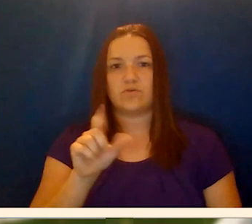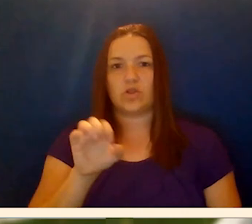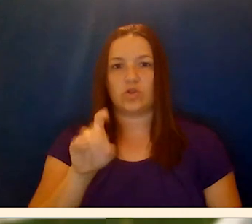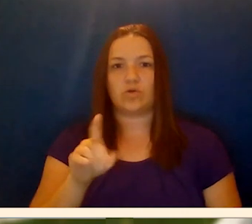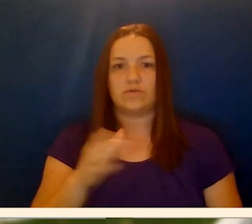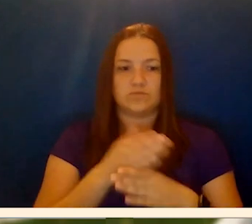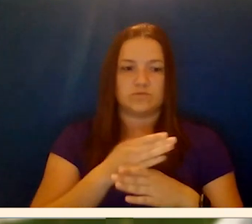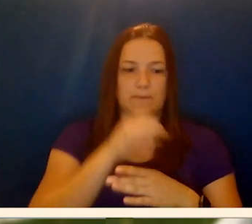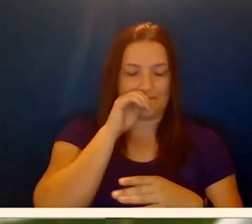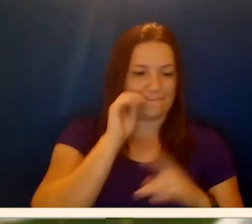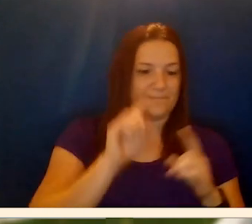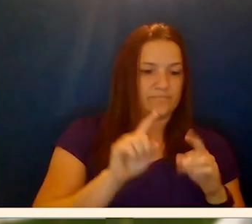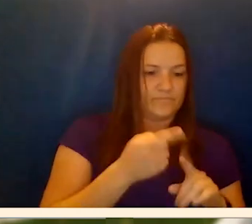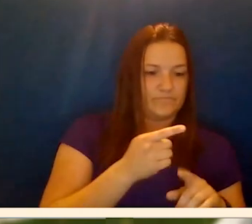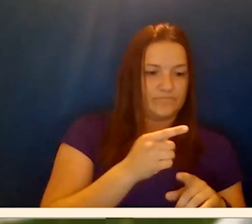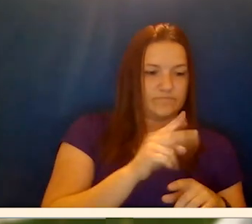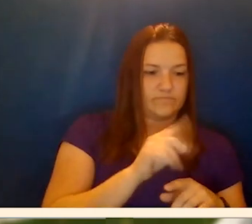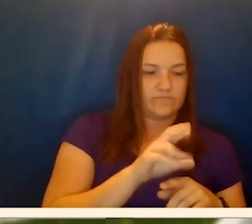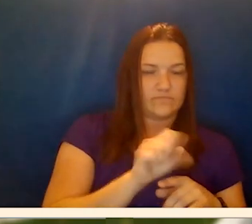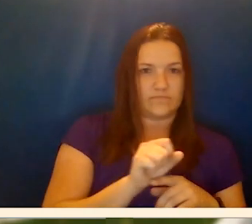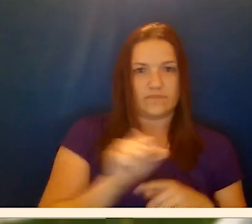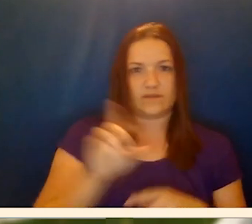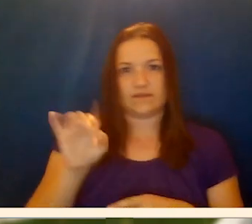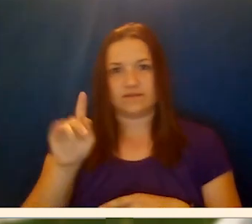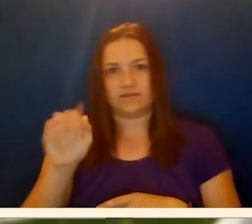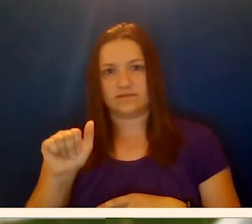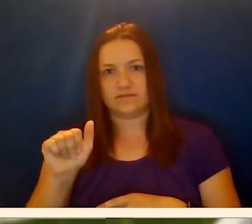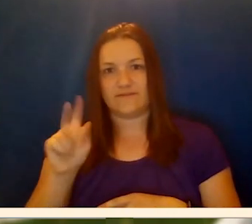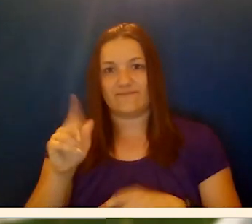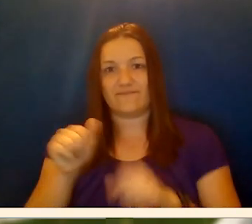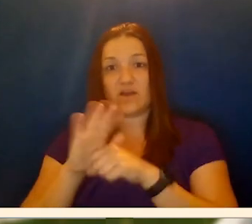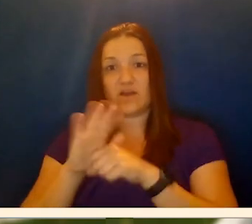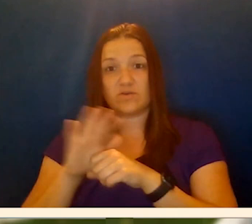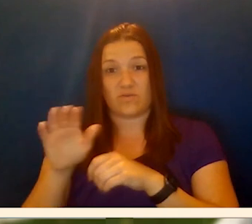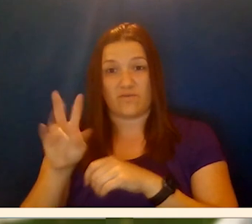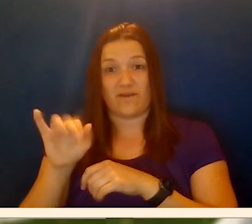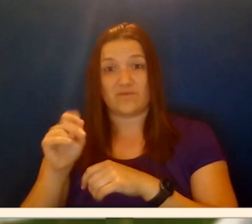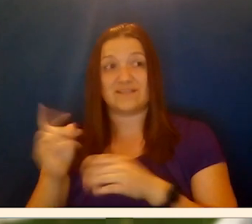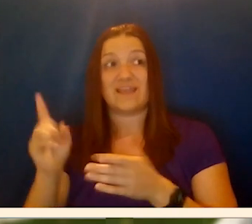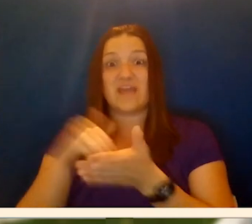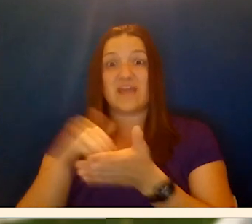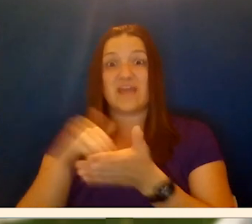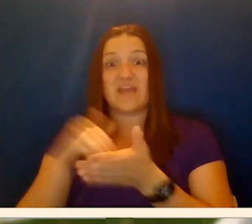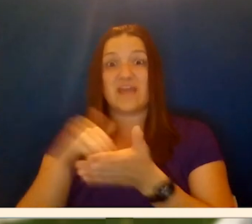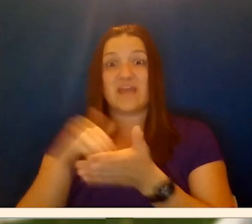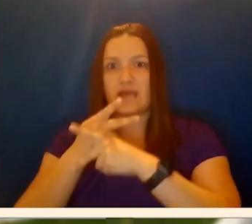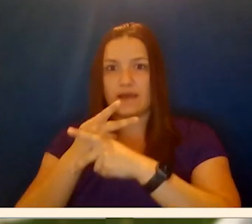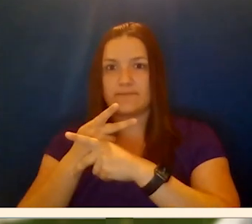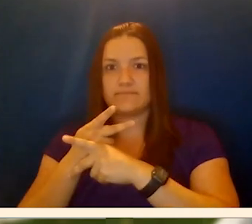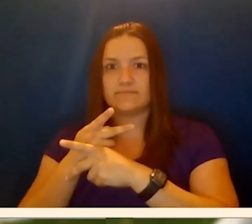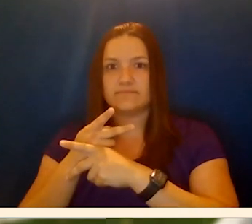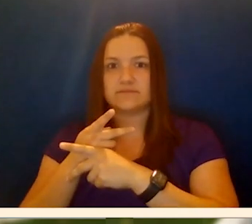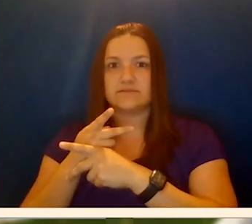the original virus and the Delta virus is about 1,000 times greater. The Delta